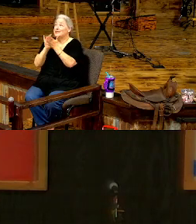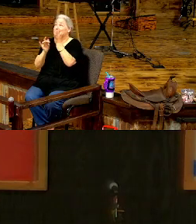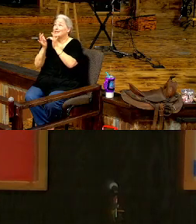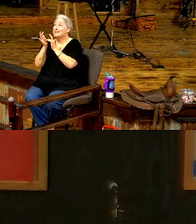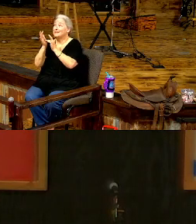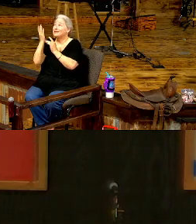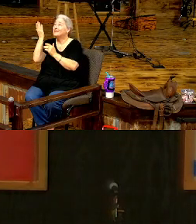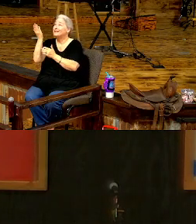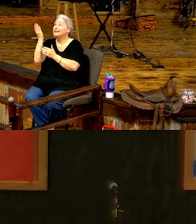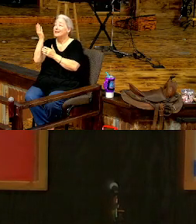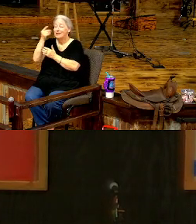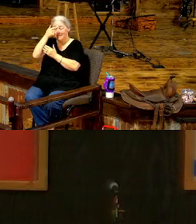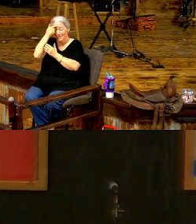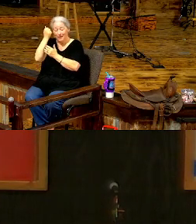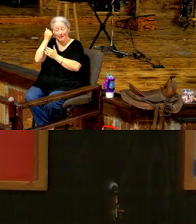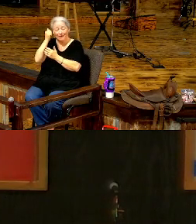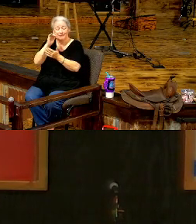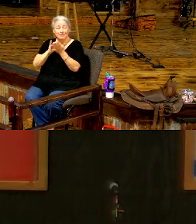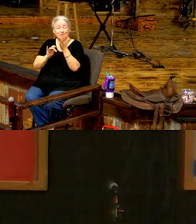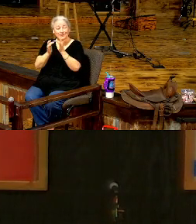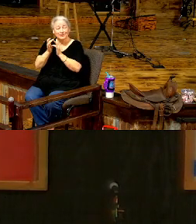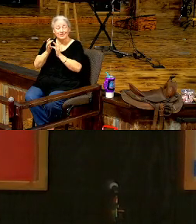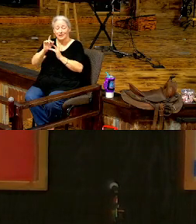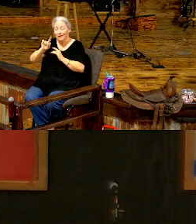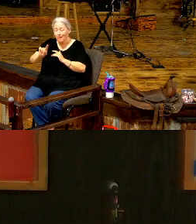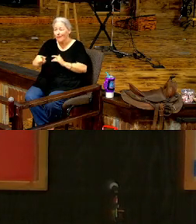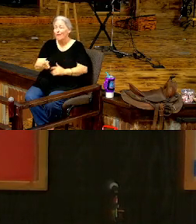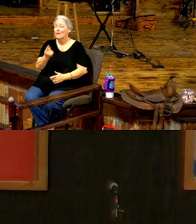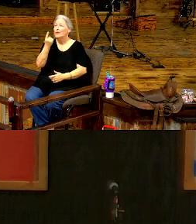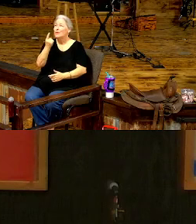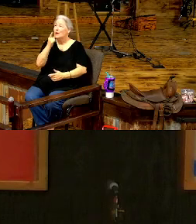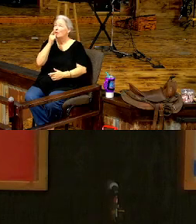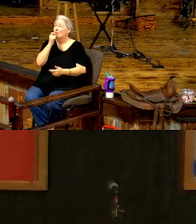you, can change your perception of people,